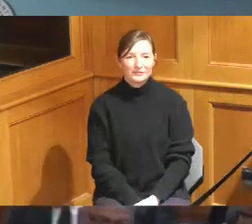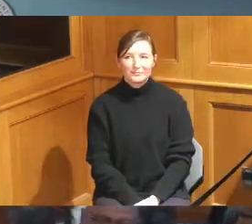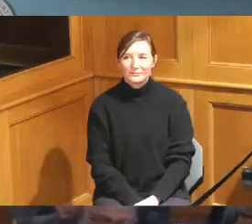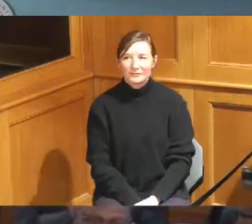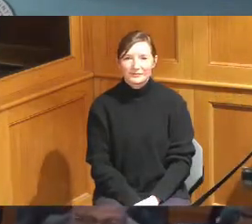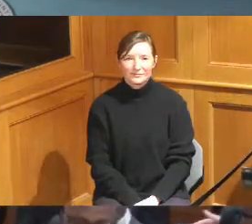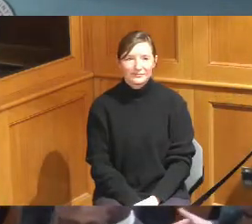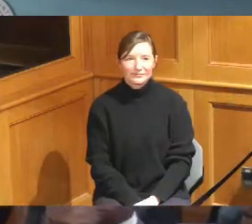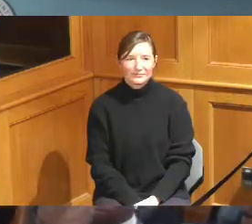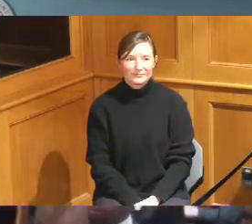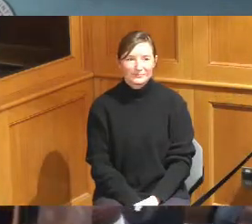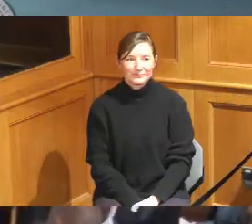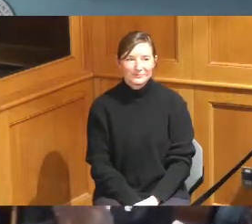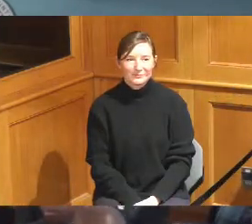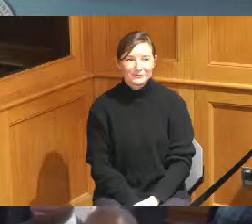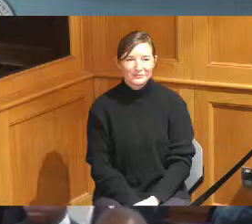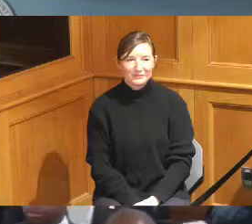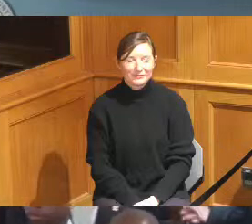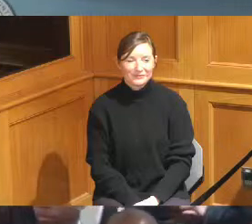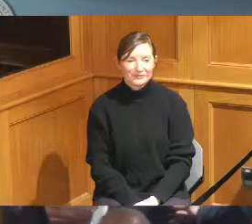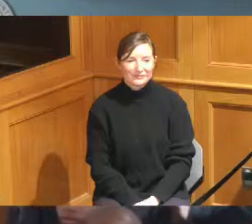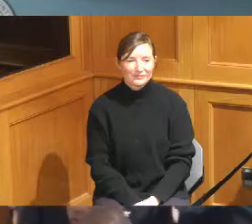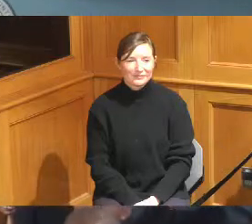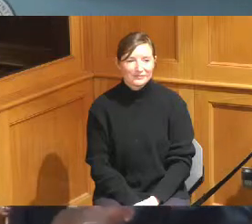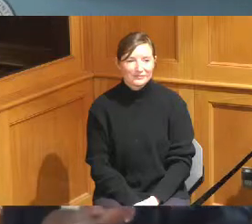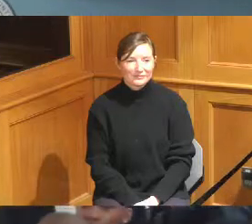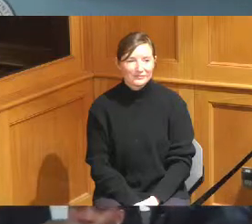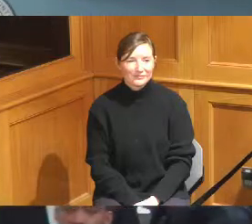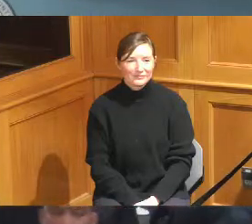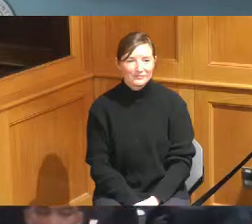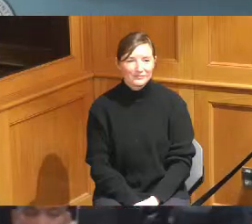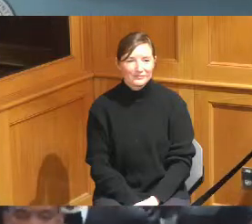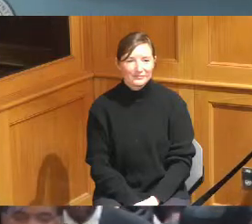Okay. All right. Yumi, Forte, a couple of the other, yeah.